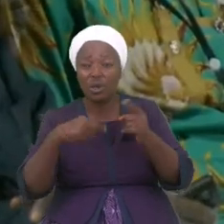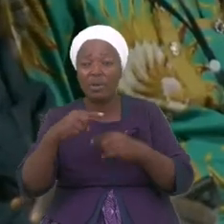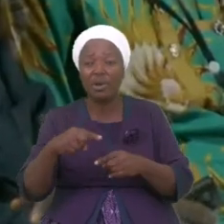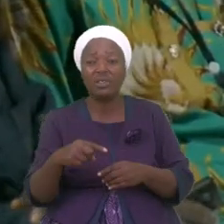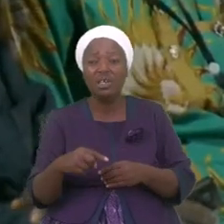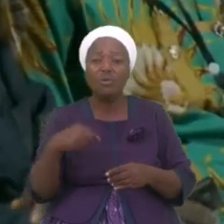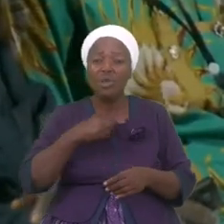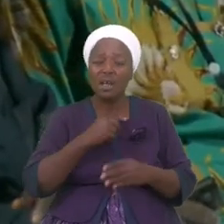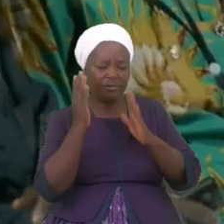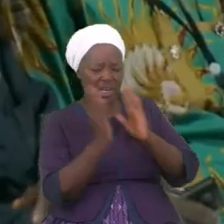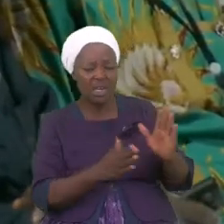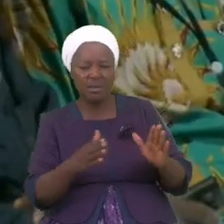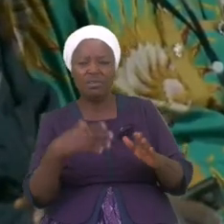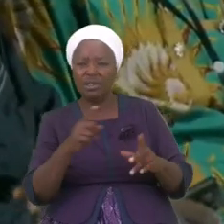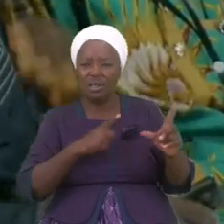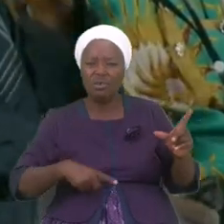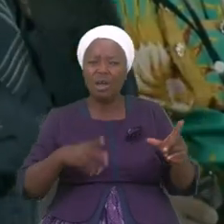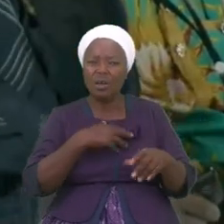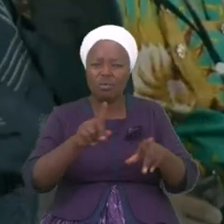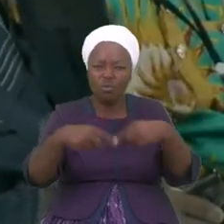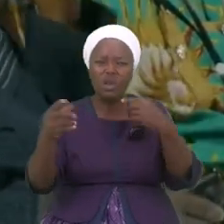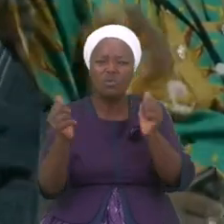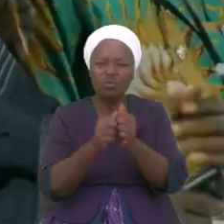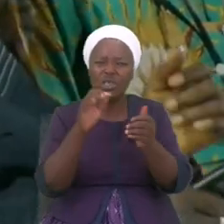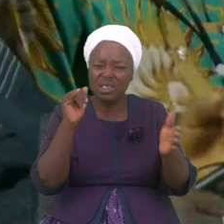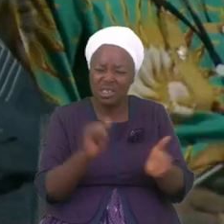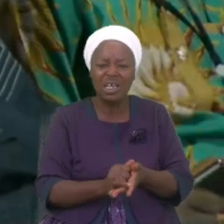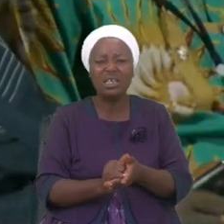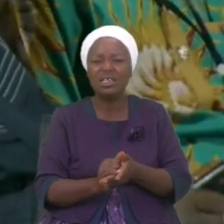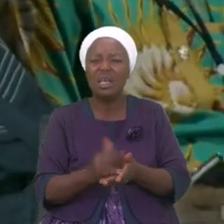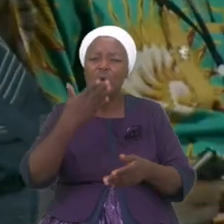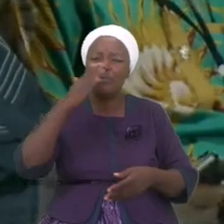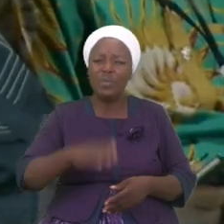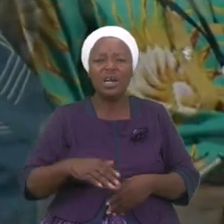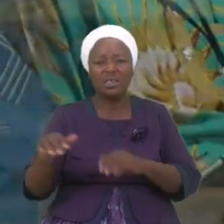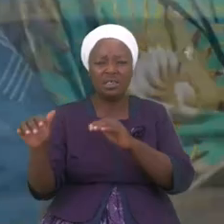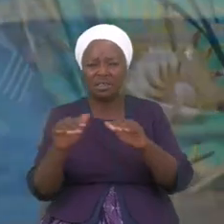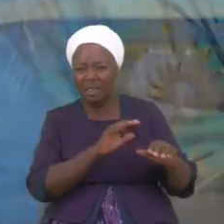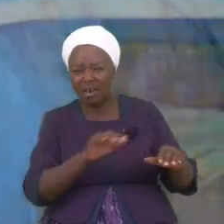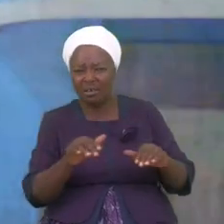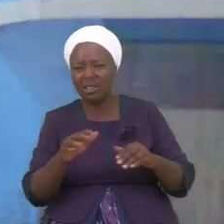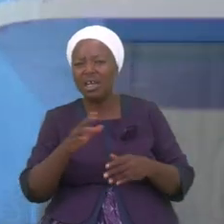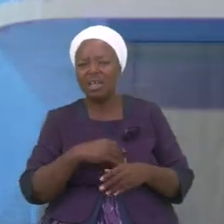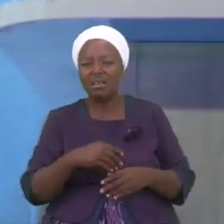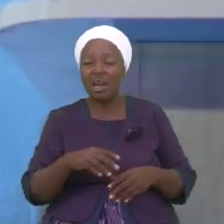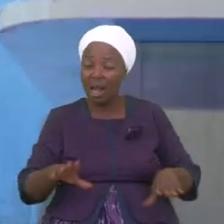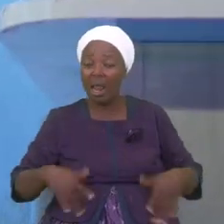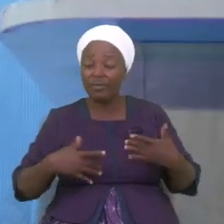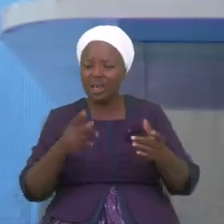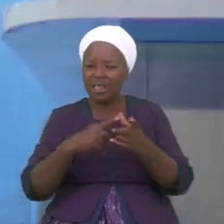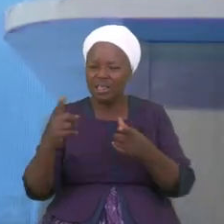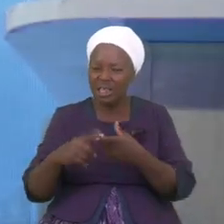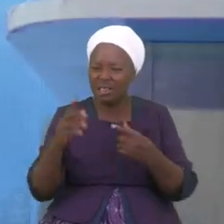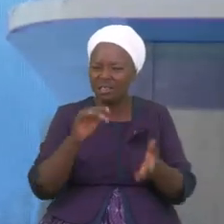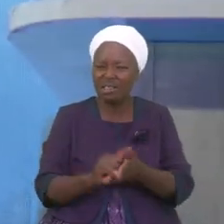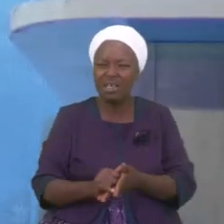Lord when bad character, when evil character kind of prevails in our lives, whether